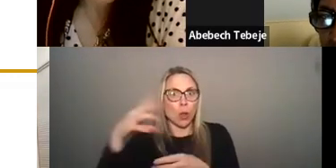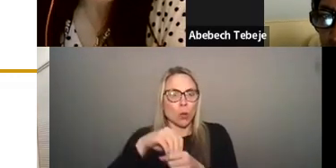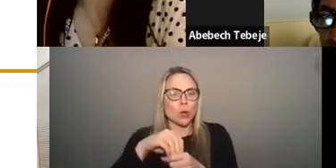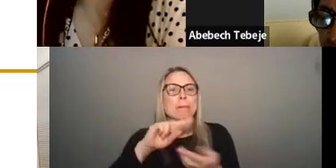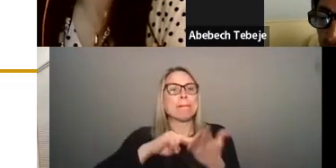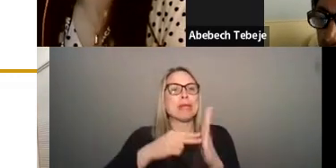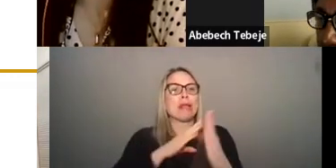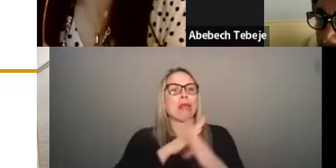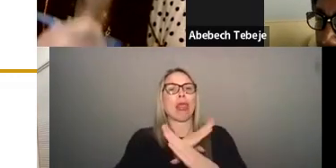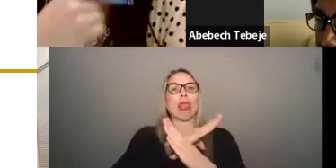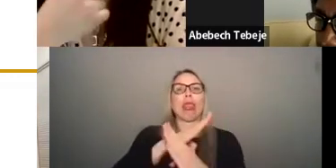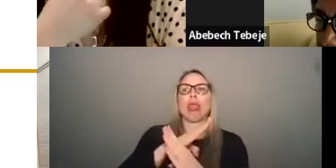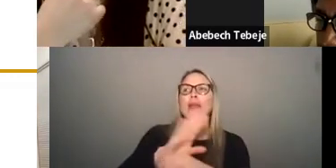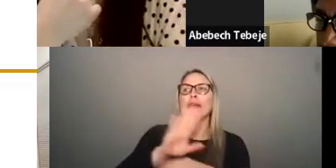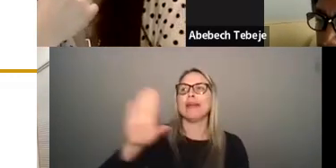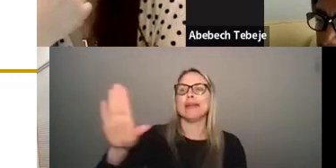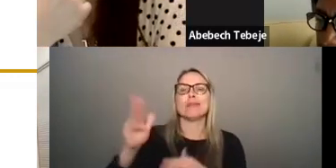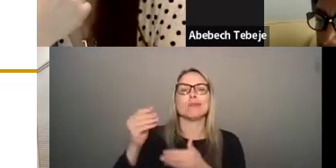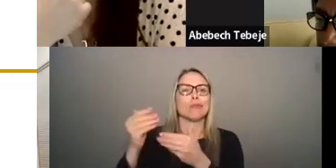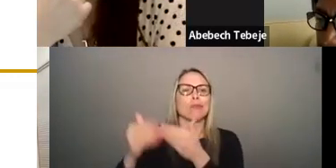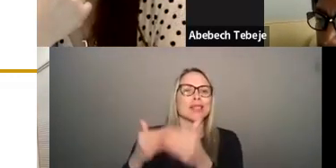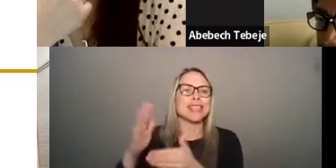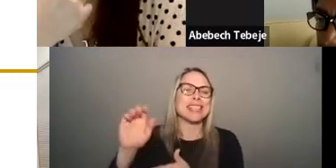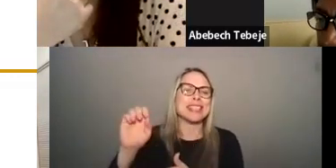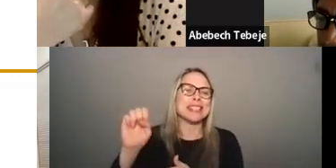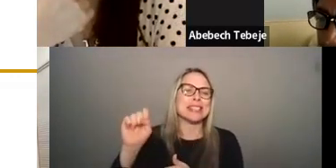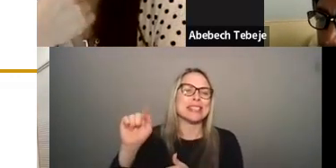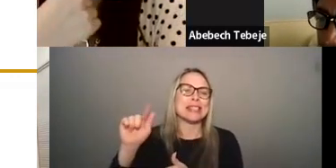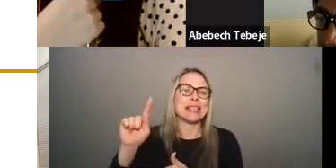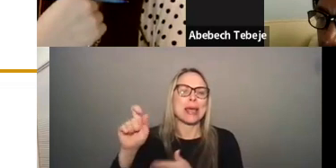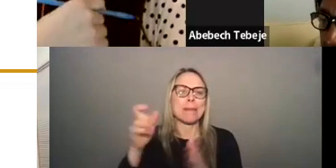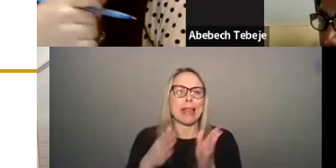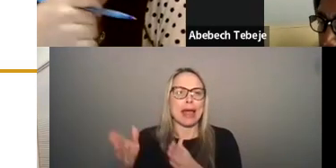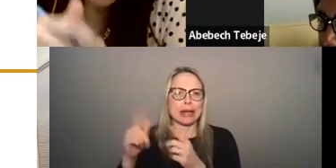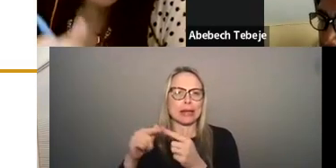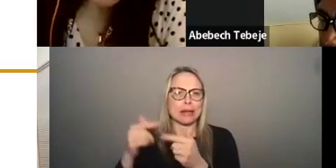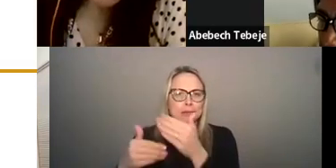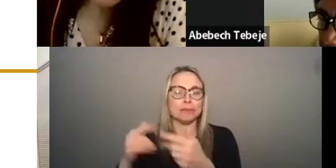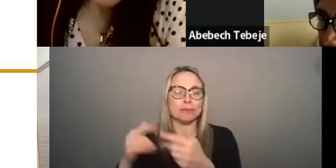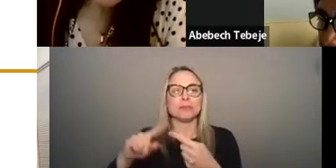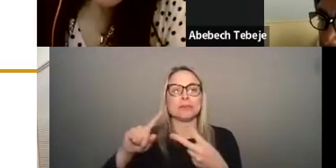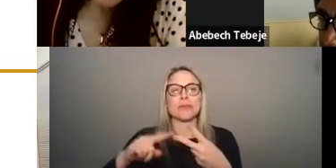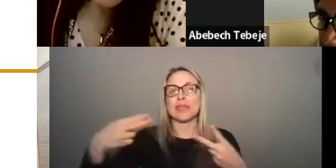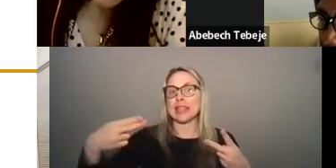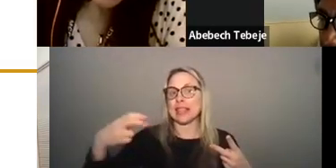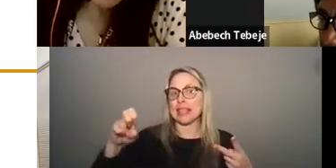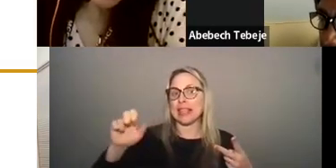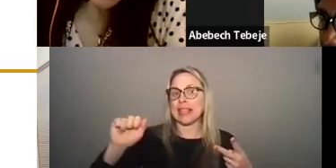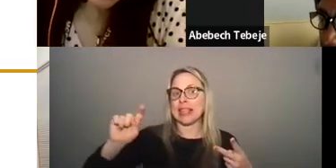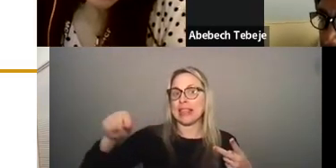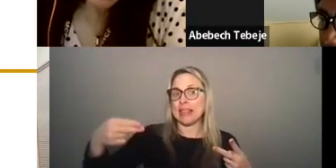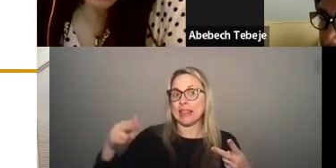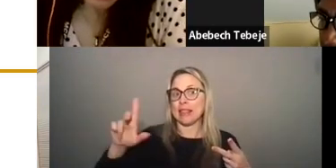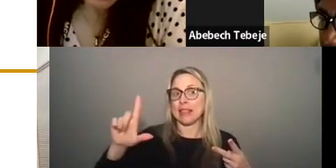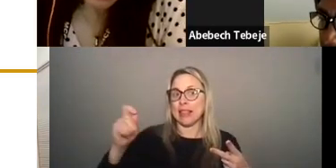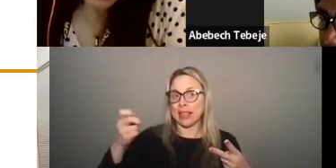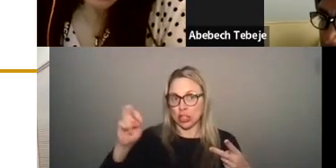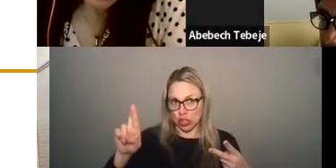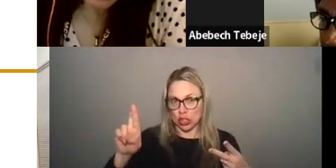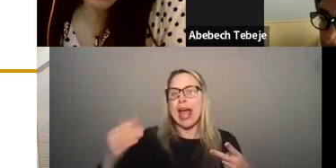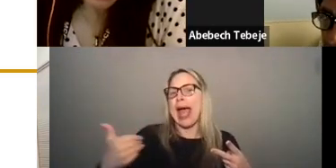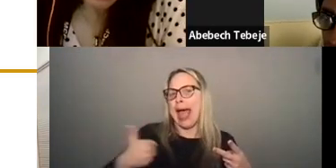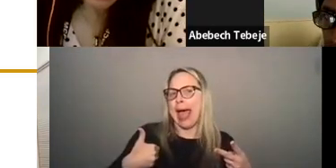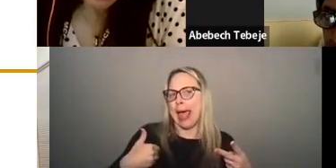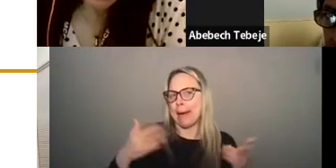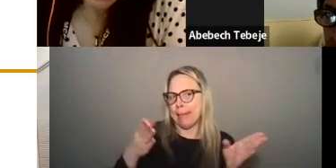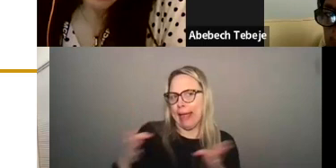um, process or documents. And then Heath Ledger, he did an estate plan, but